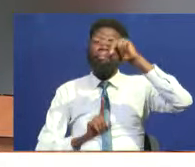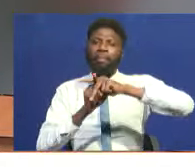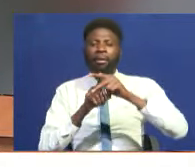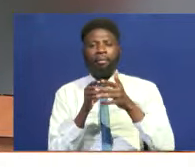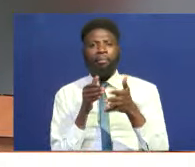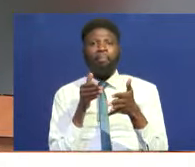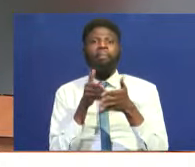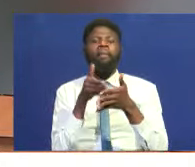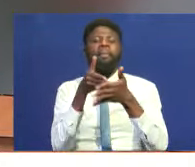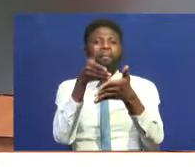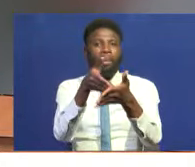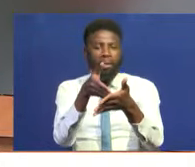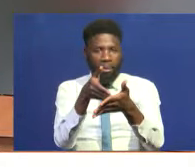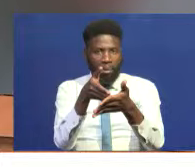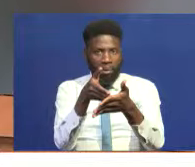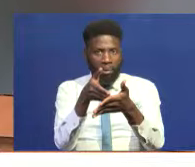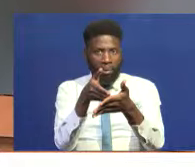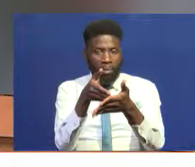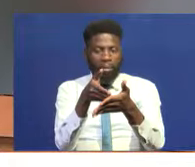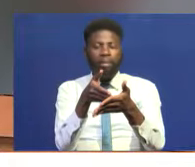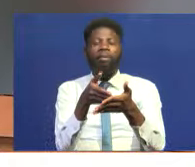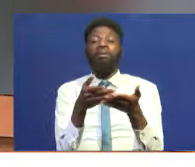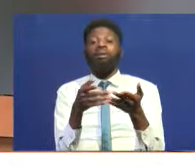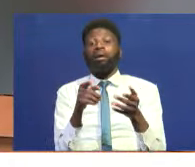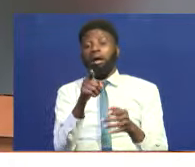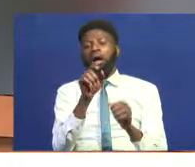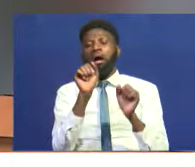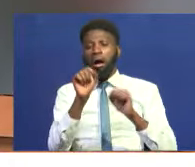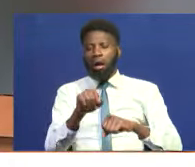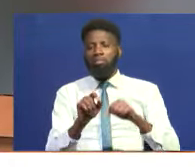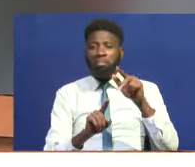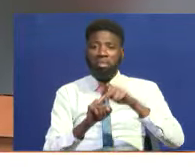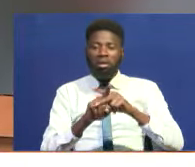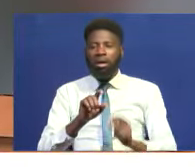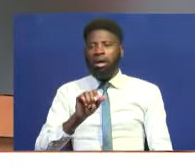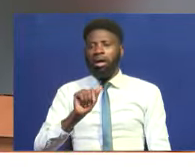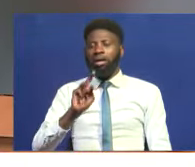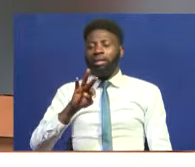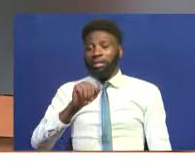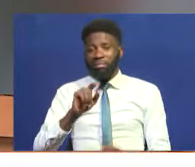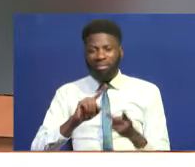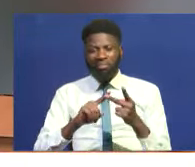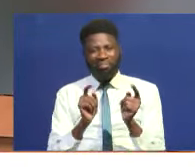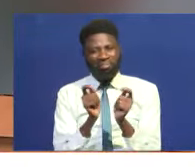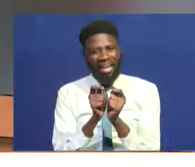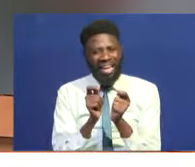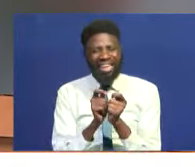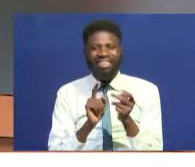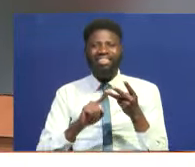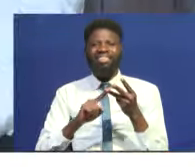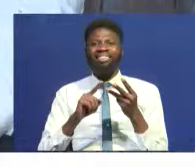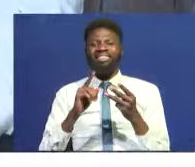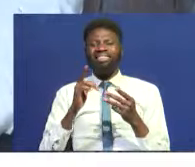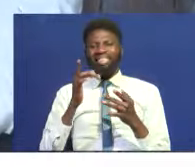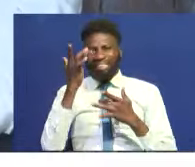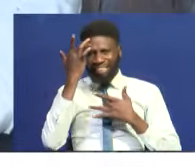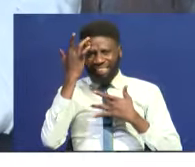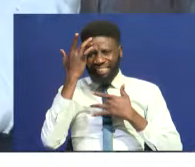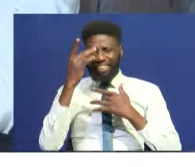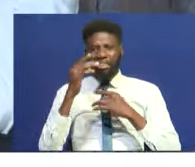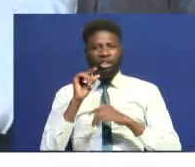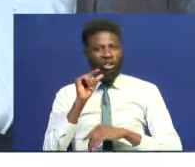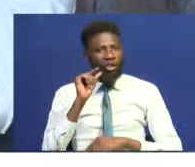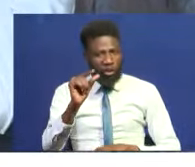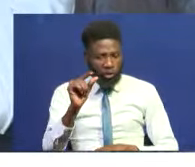flow, which can lead to anemia, pain, infections, and severe complications. The